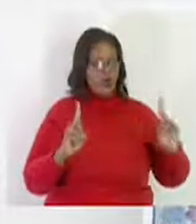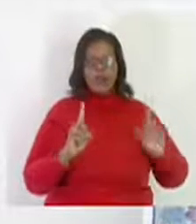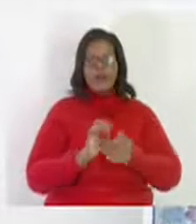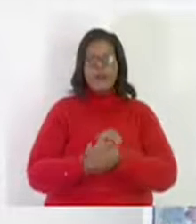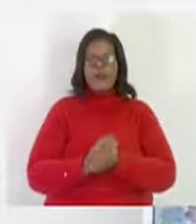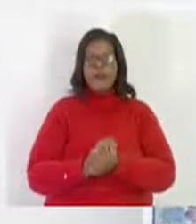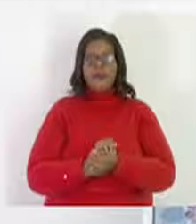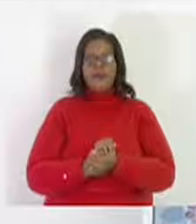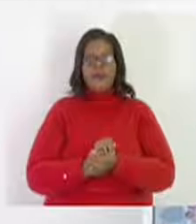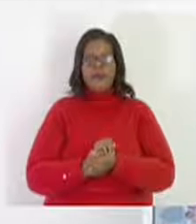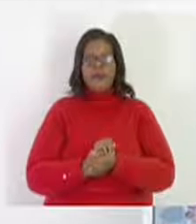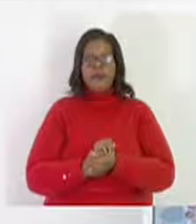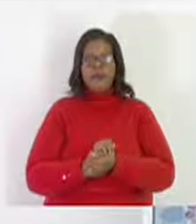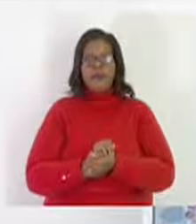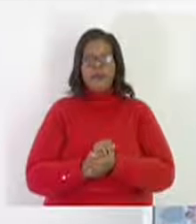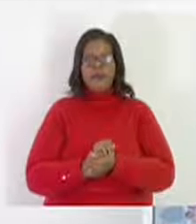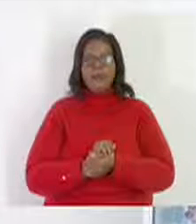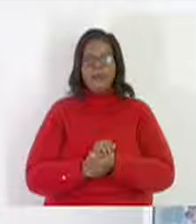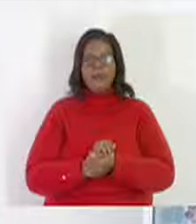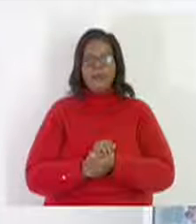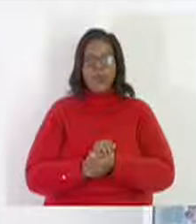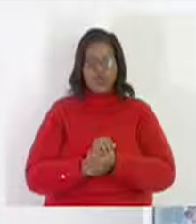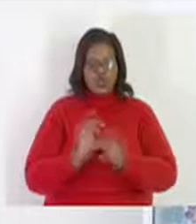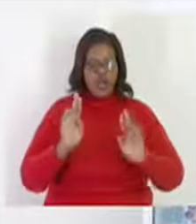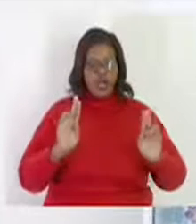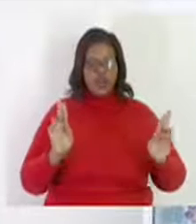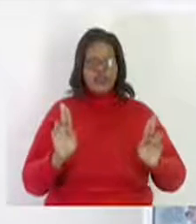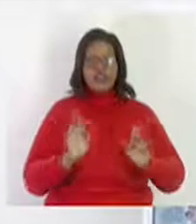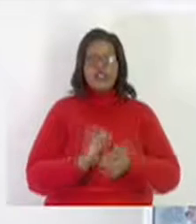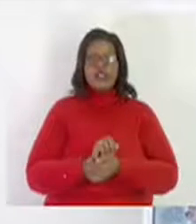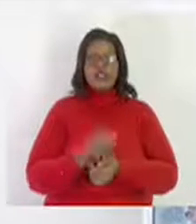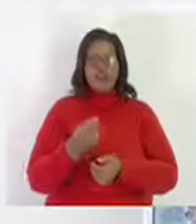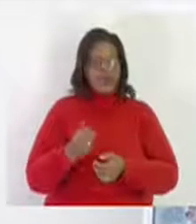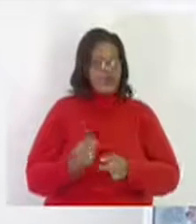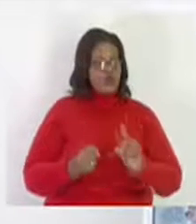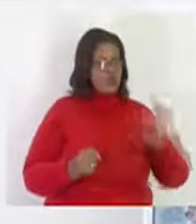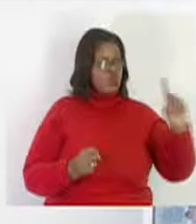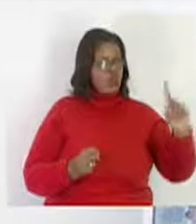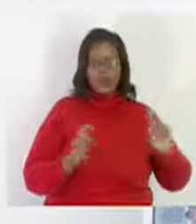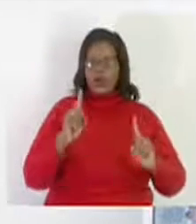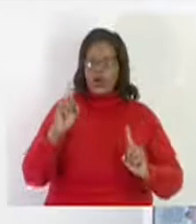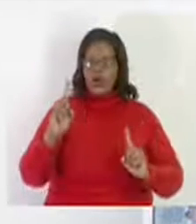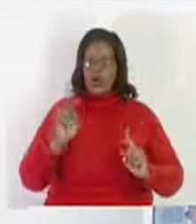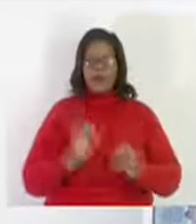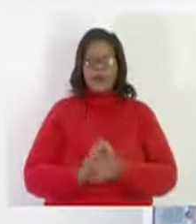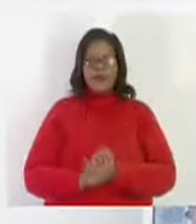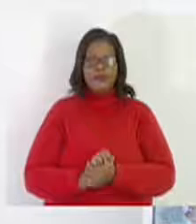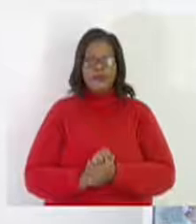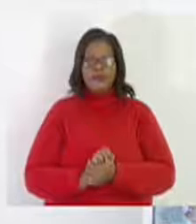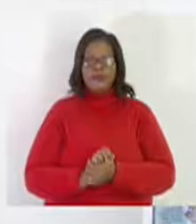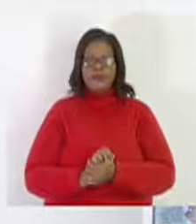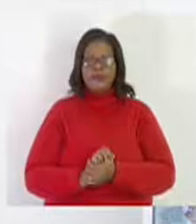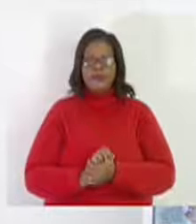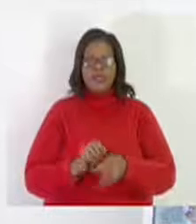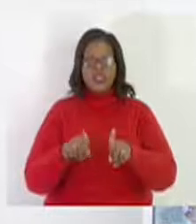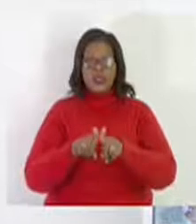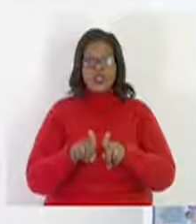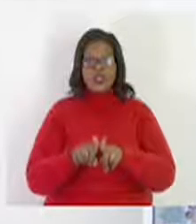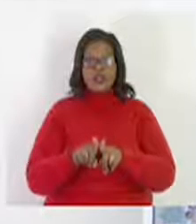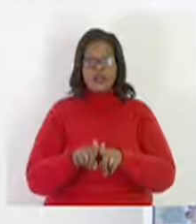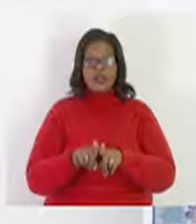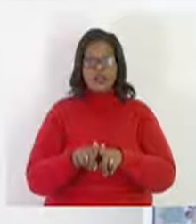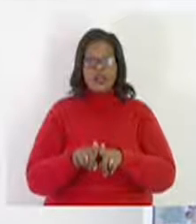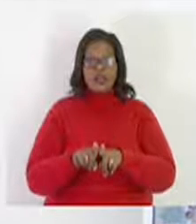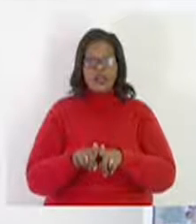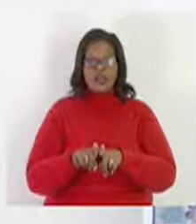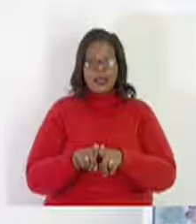no any difference. We go to the hundreds. We have 1 and we have 1. Still the same. There is no difference. We